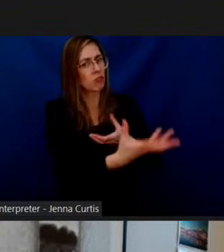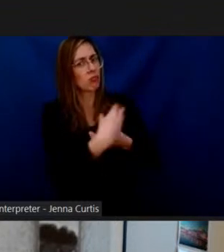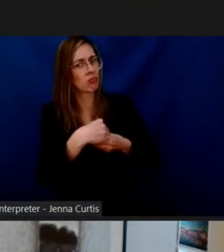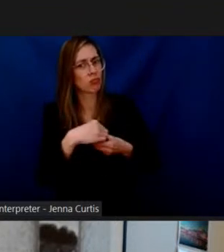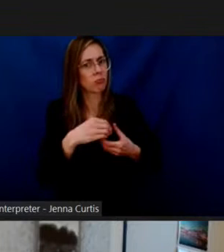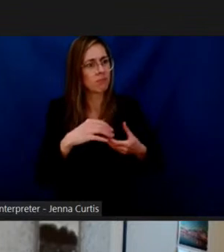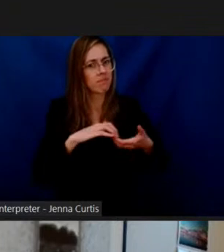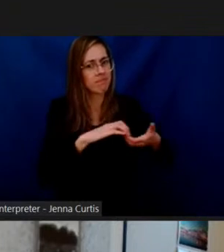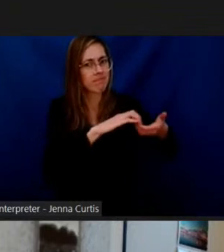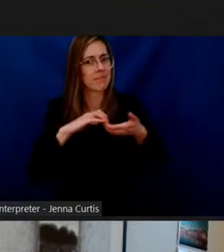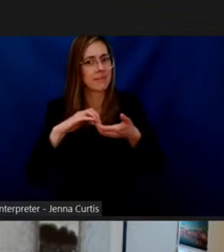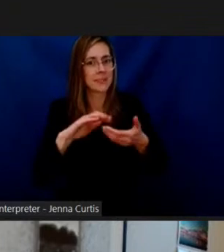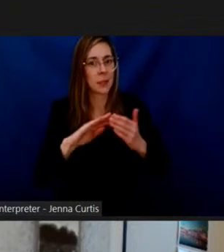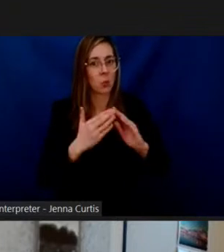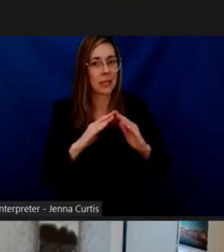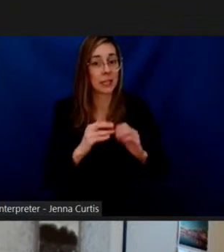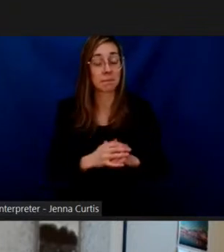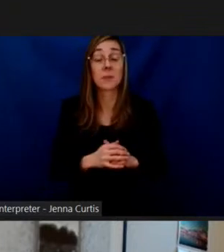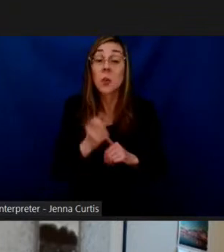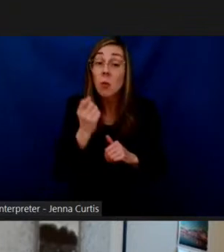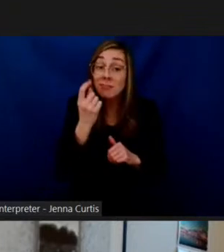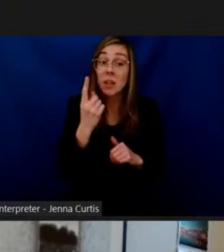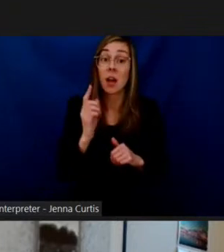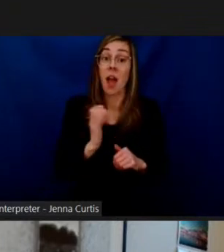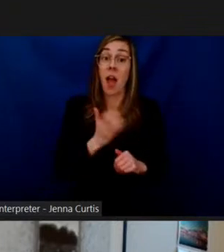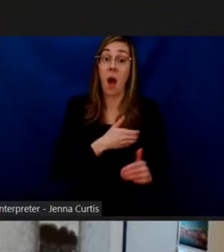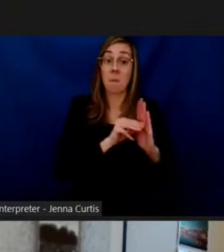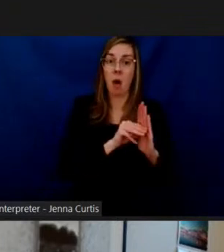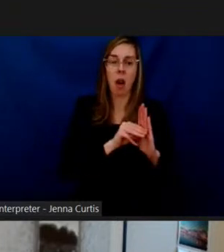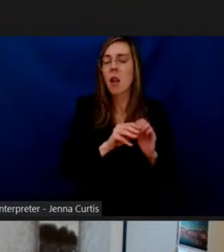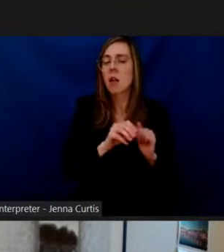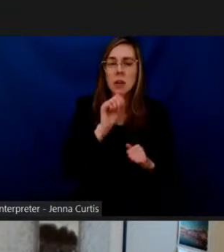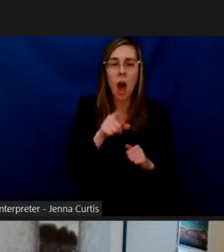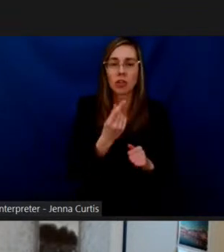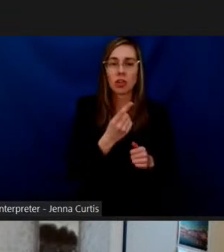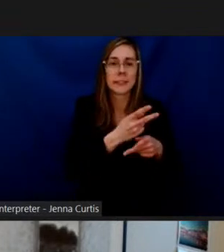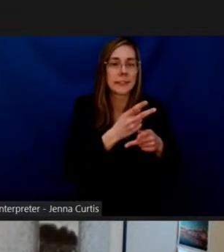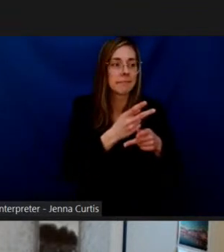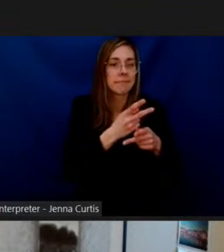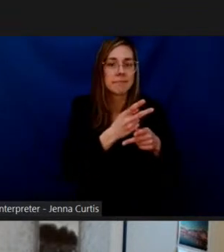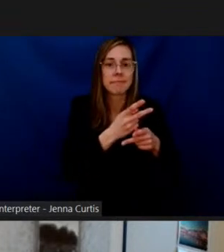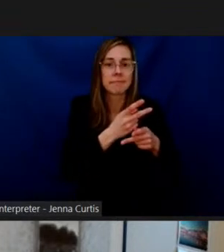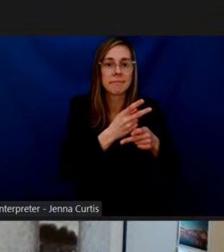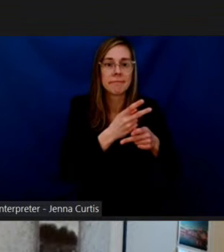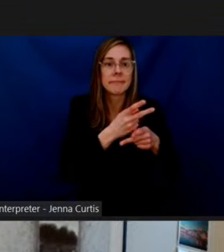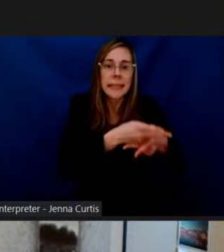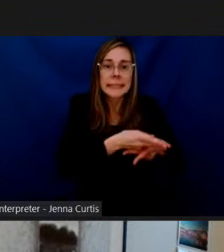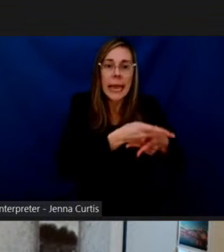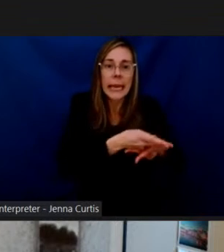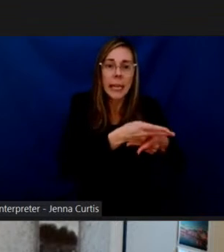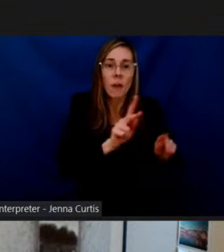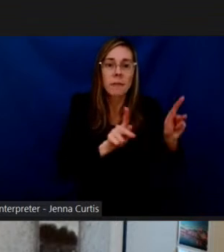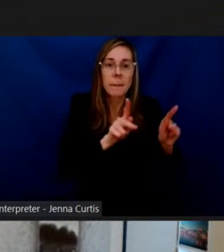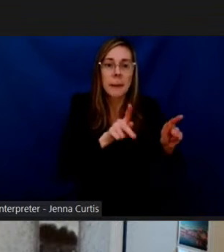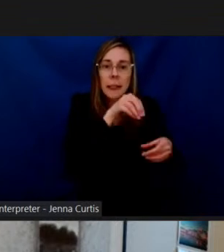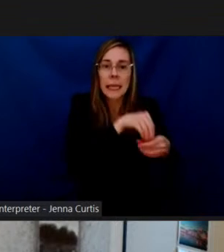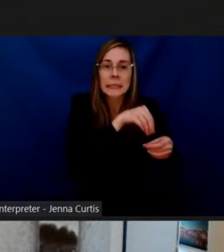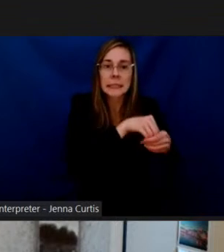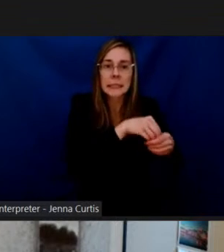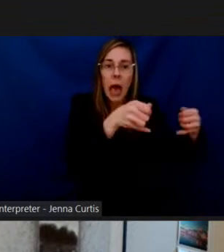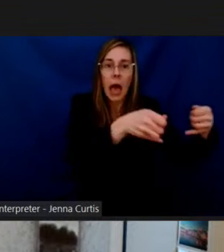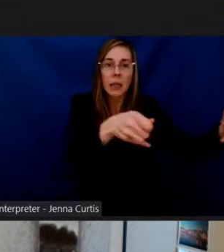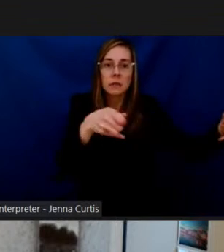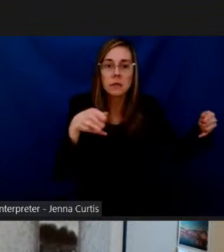is not just caring for the people and the activities inside the facility that we manage, but also